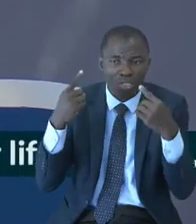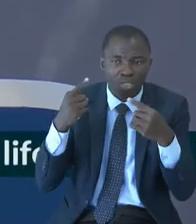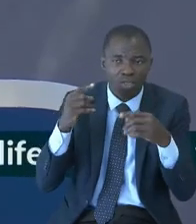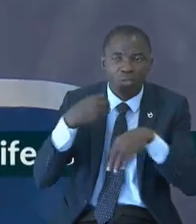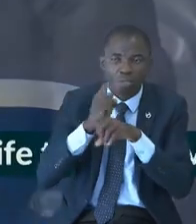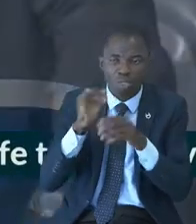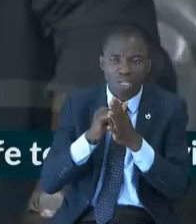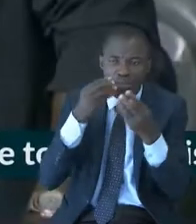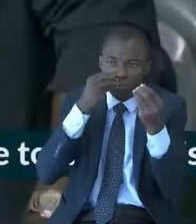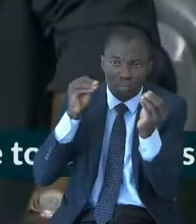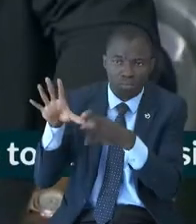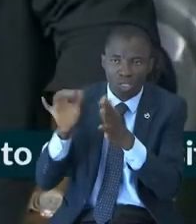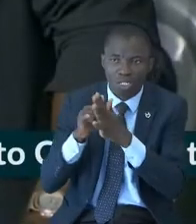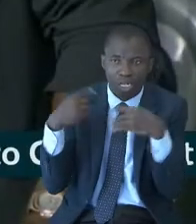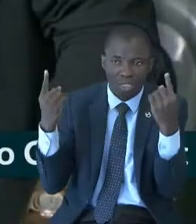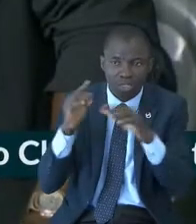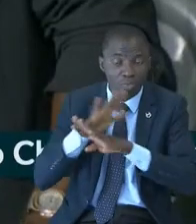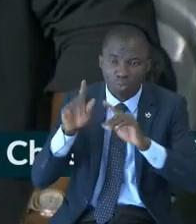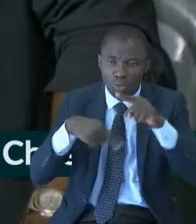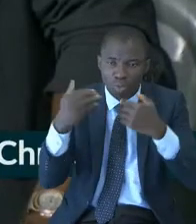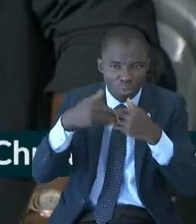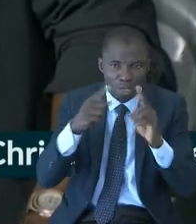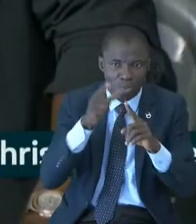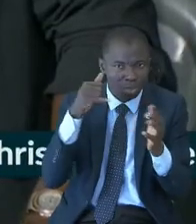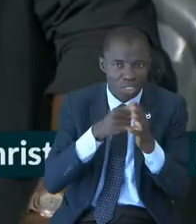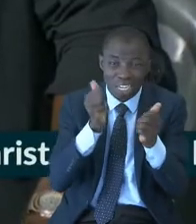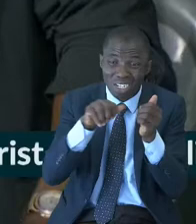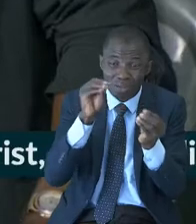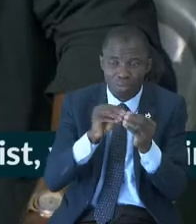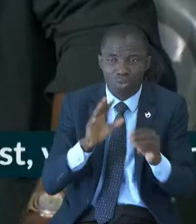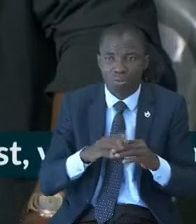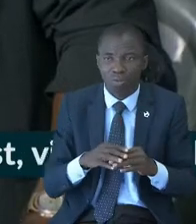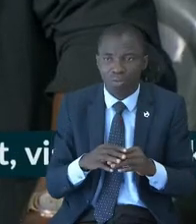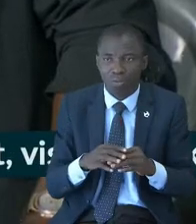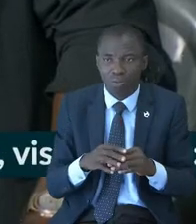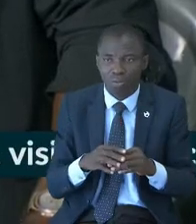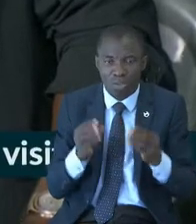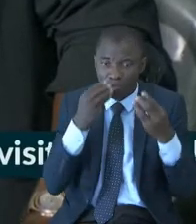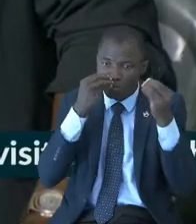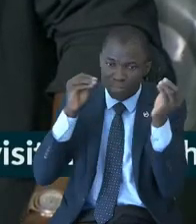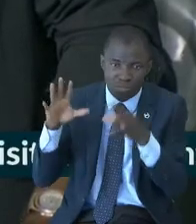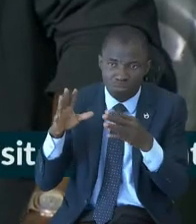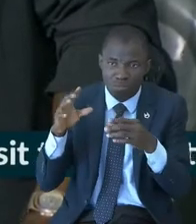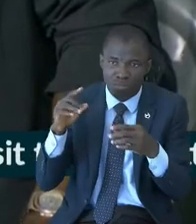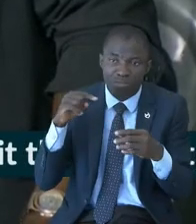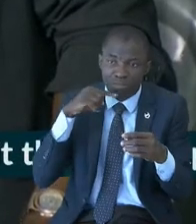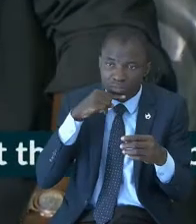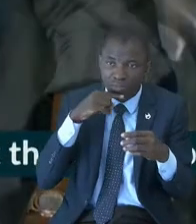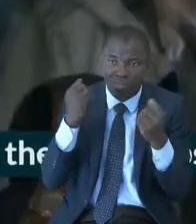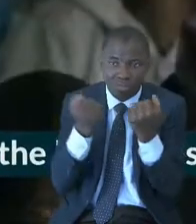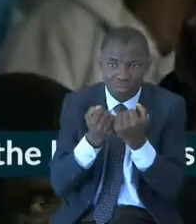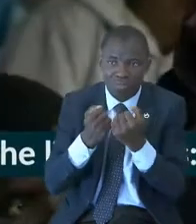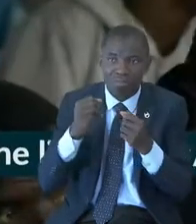you have just given your life to Christ after the pastor's message this evening, visit the link showing the